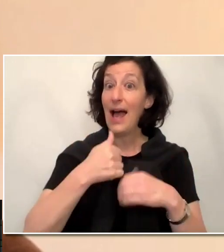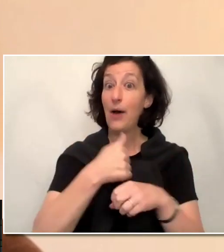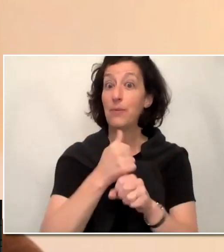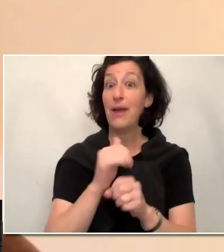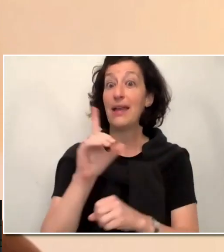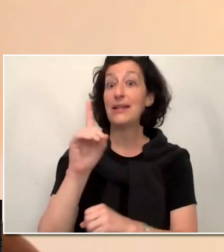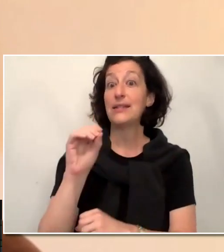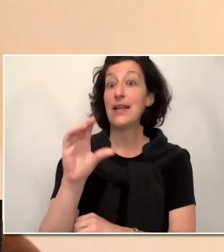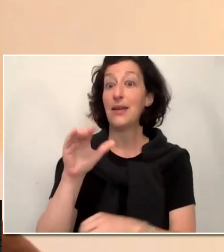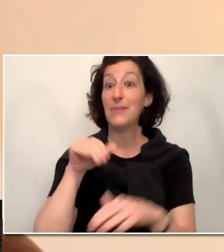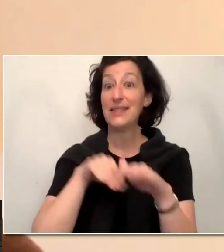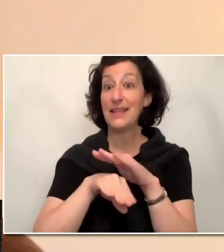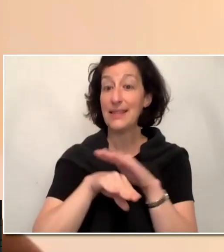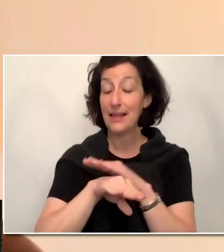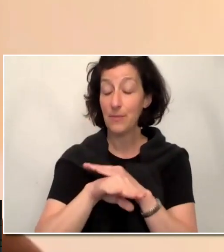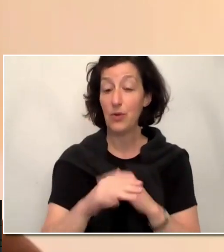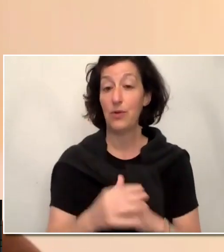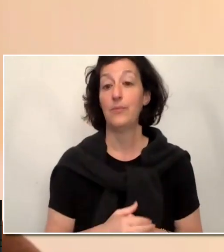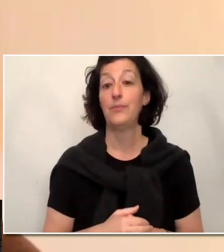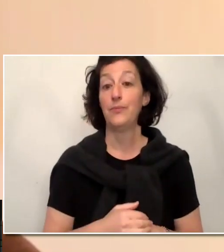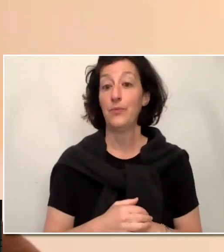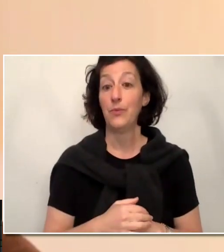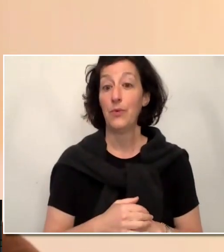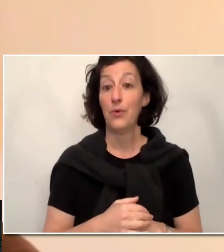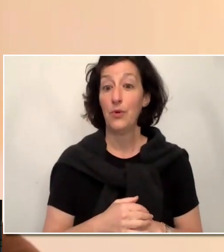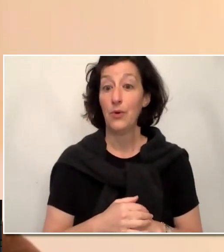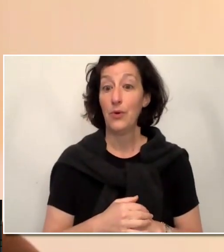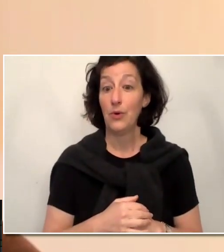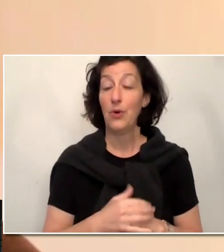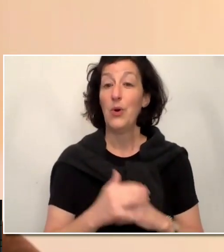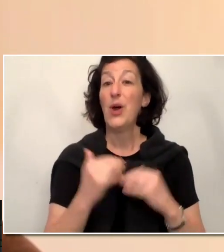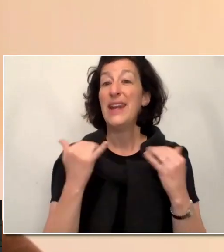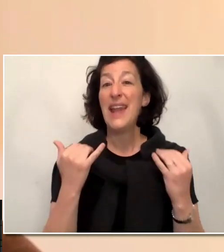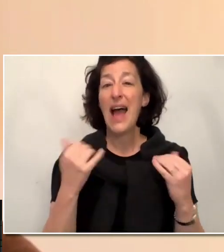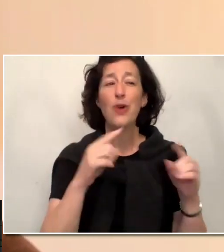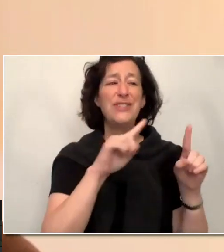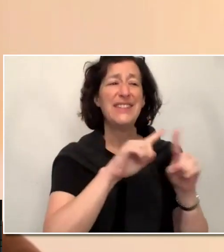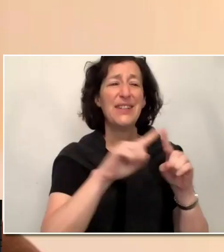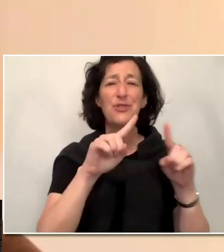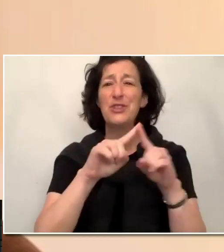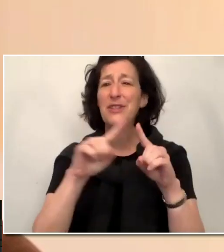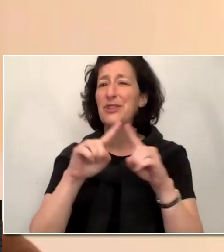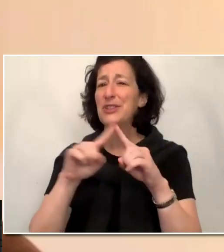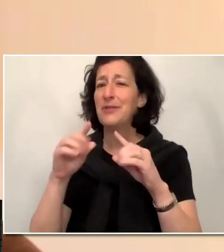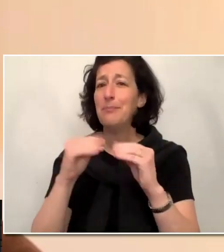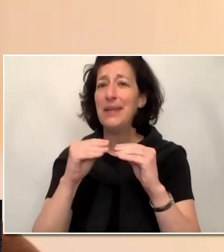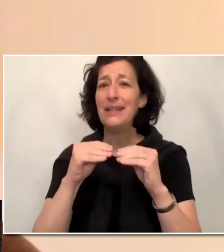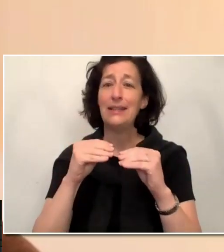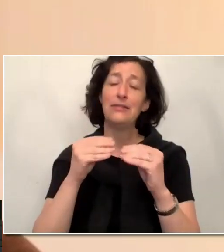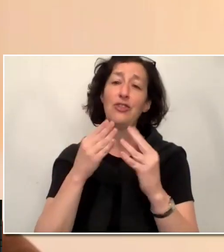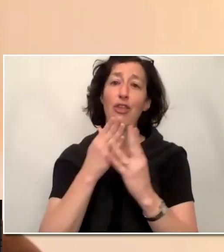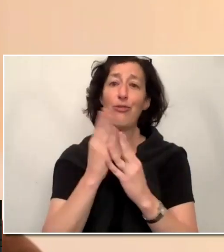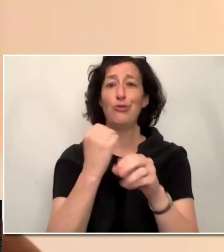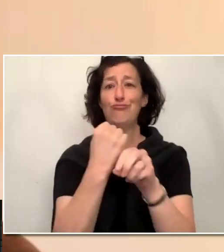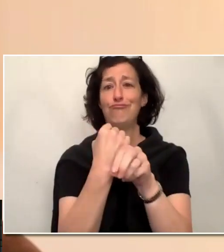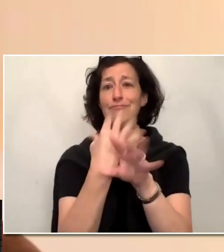accessible. We have so many, we're going to so many different virtual meetings, and what I've seen is